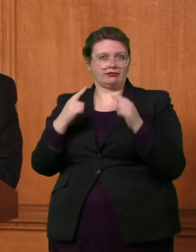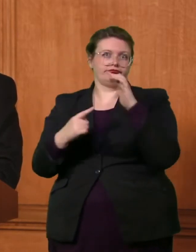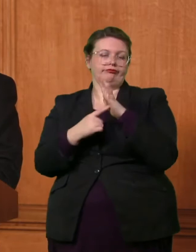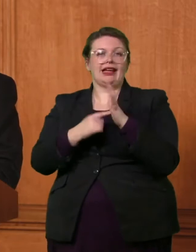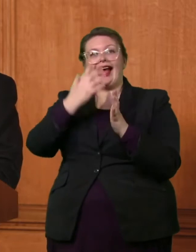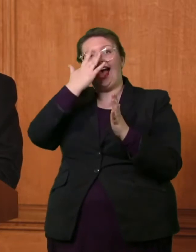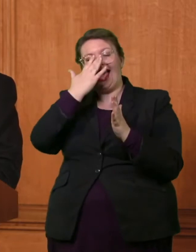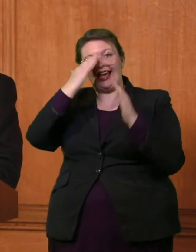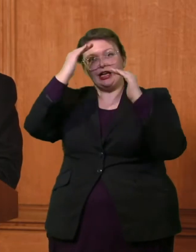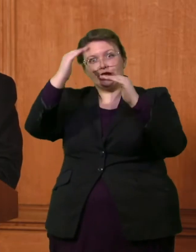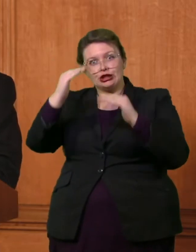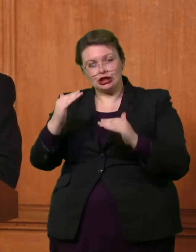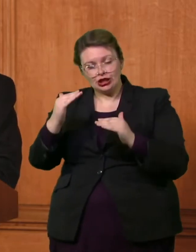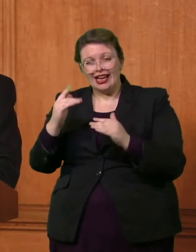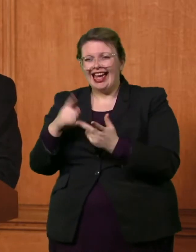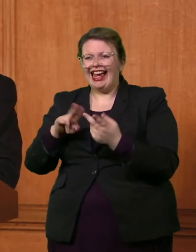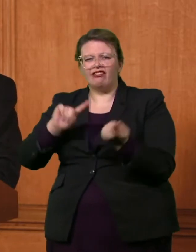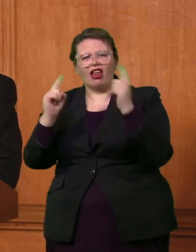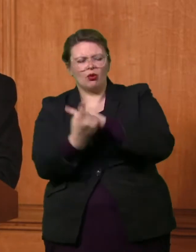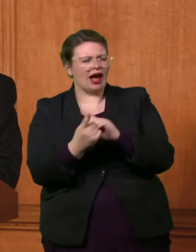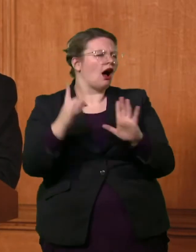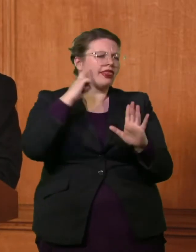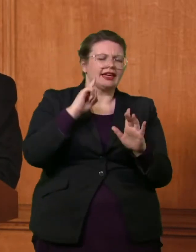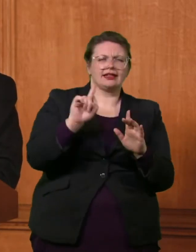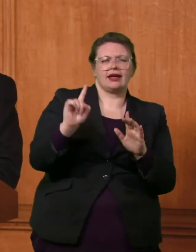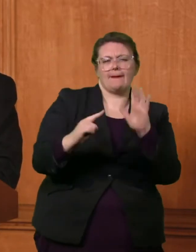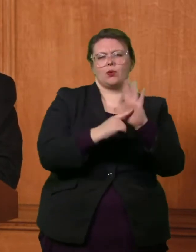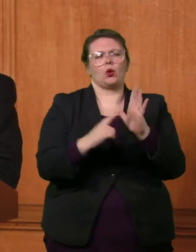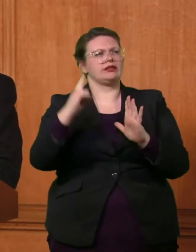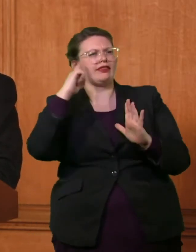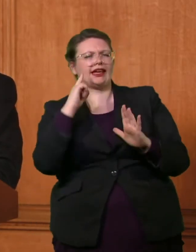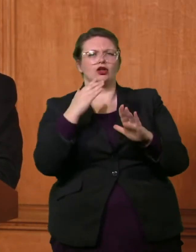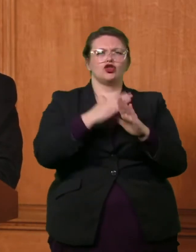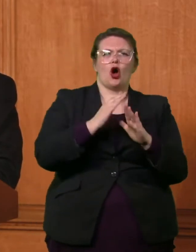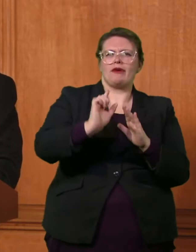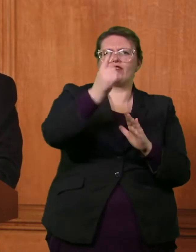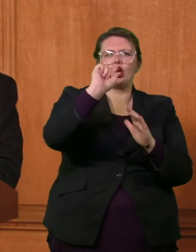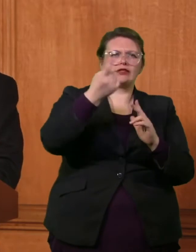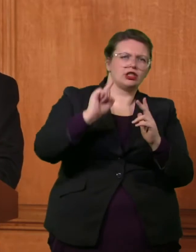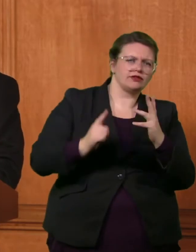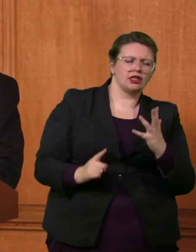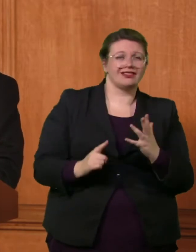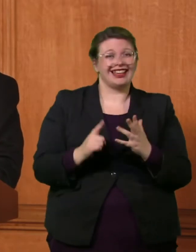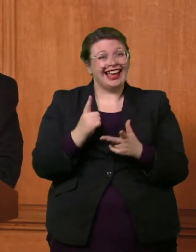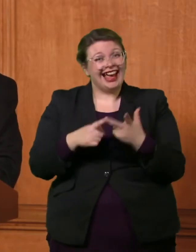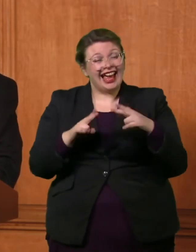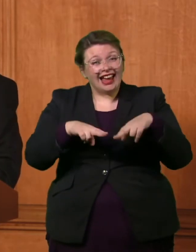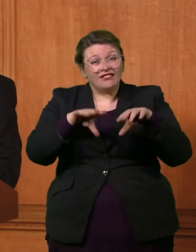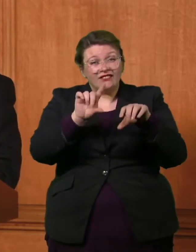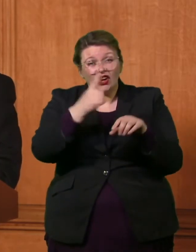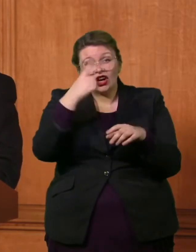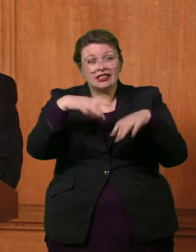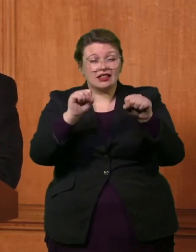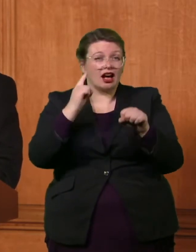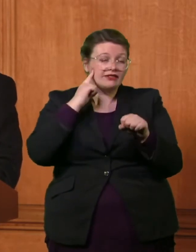we would also have to start in a logical place. And you can see that is going to be very difficult because of the